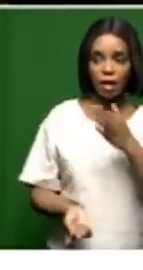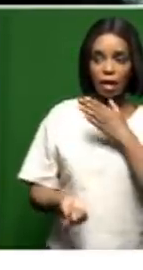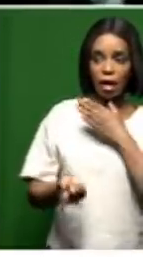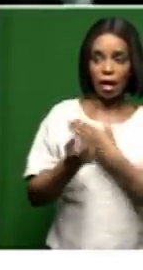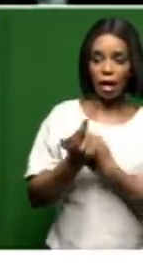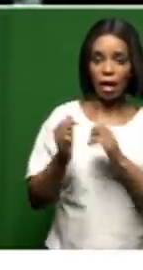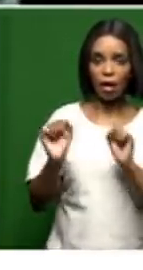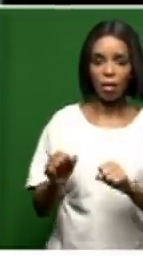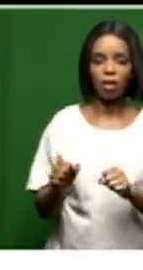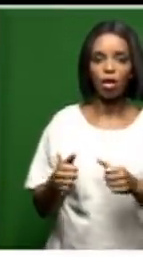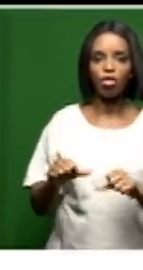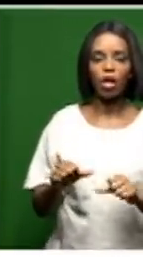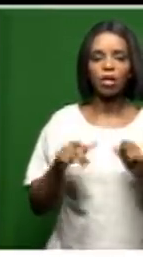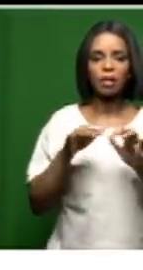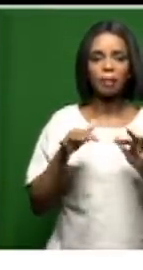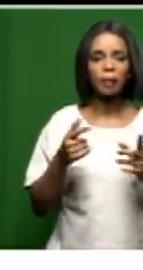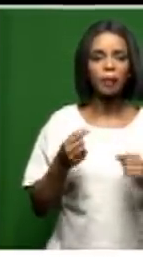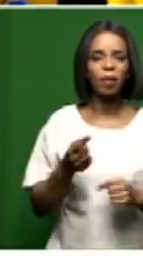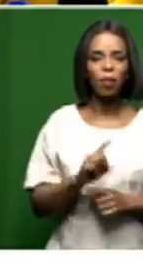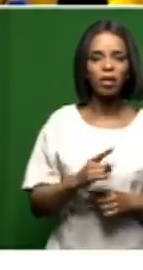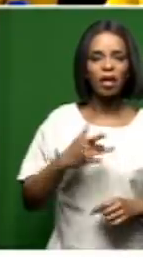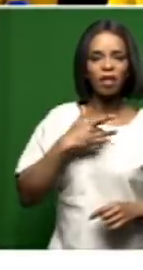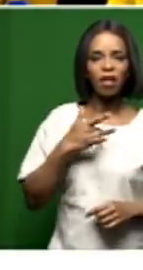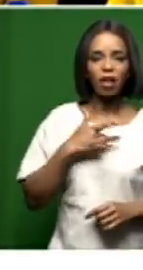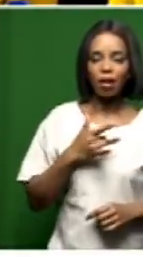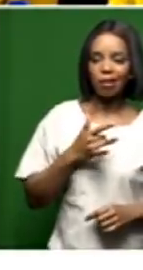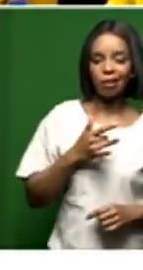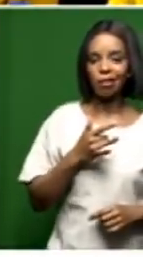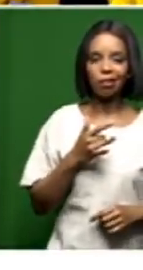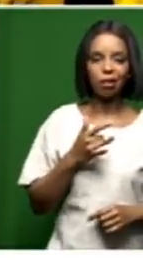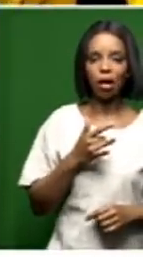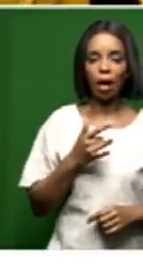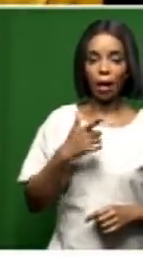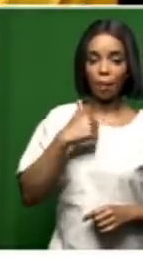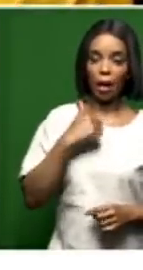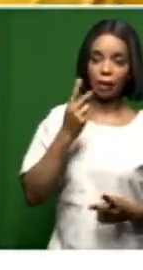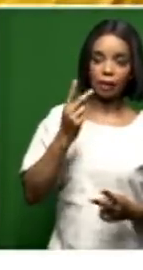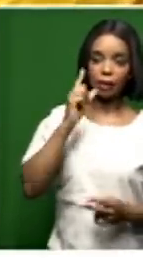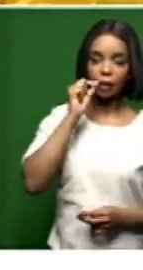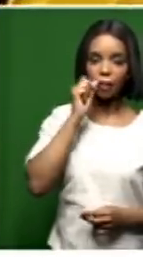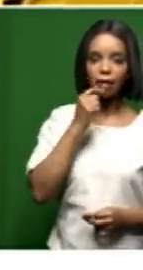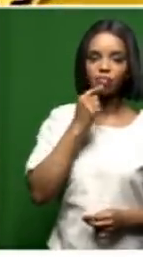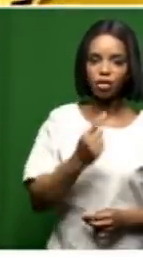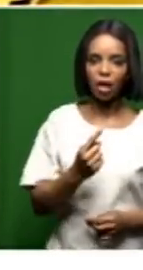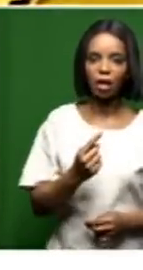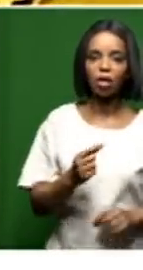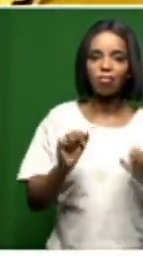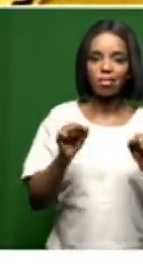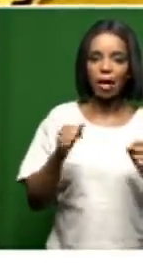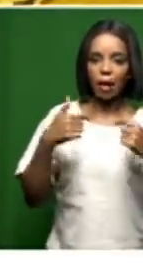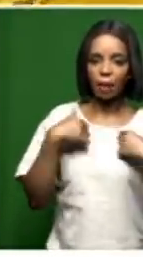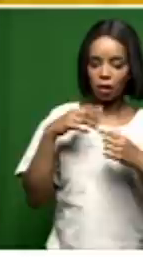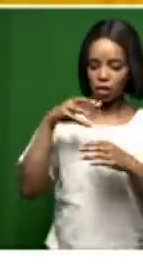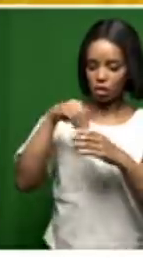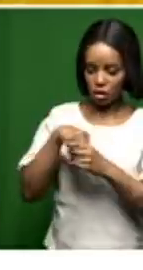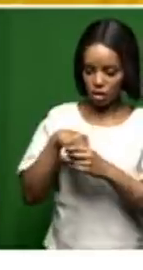and myopic. I'm seeing a man here who says, whether I belong to the ruling party or to a